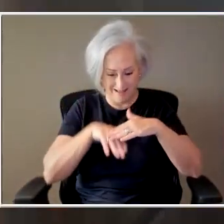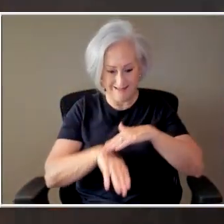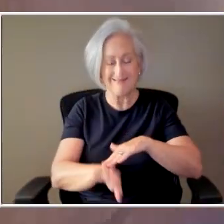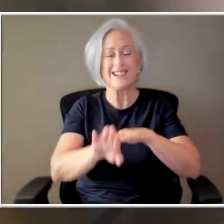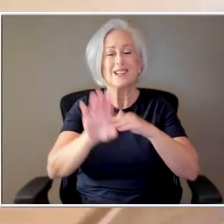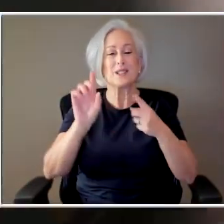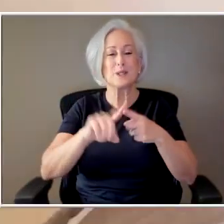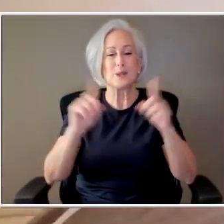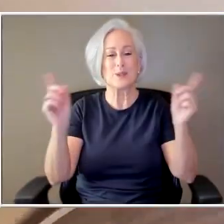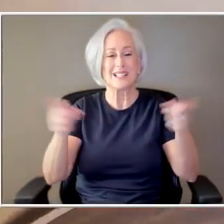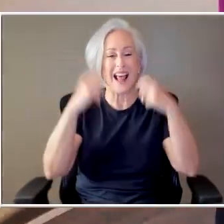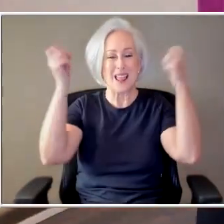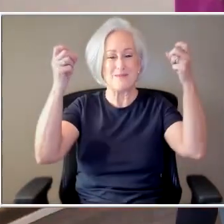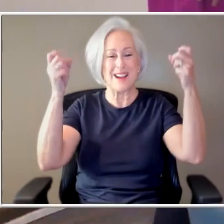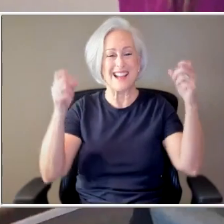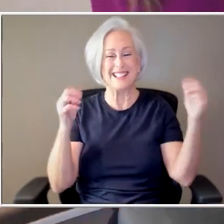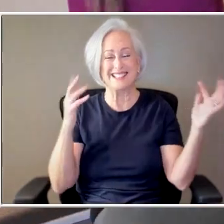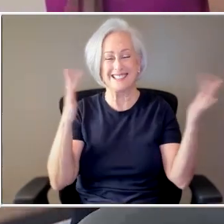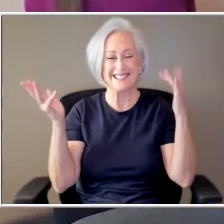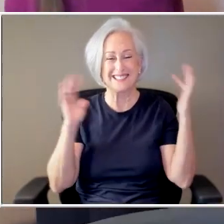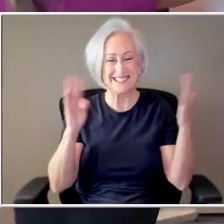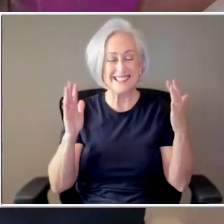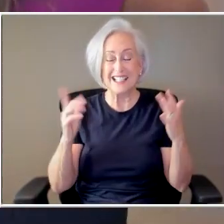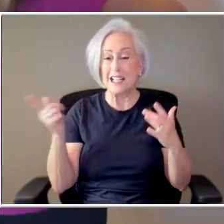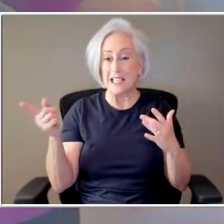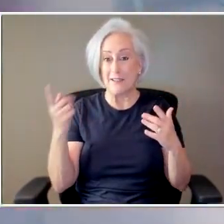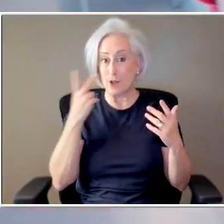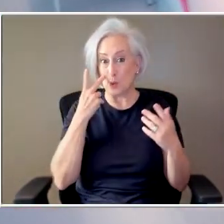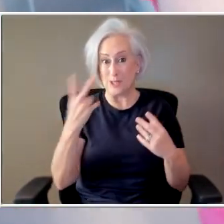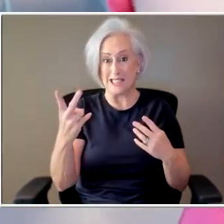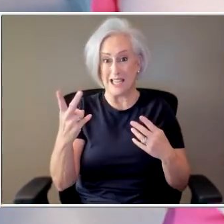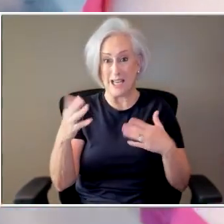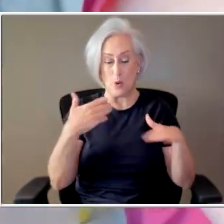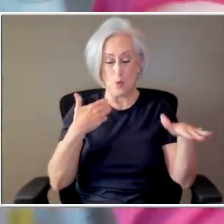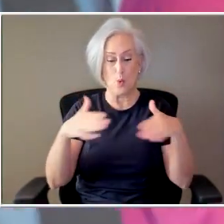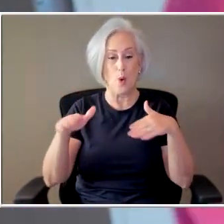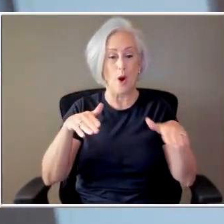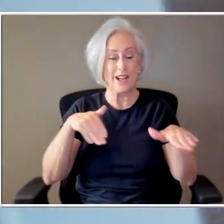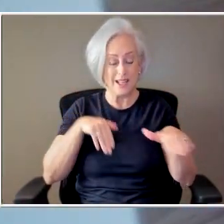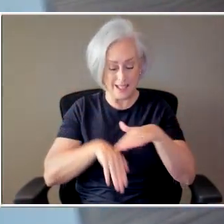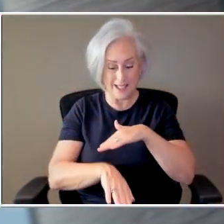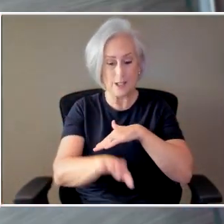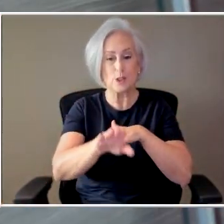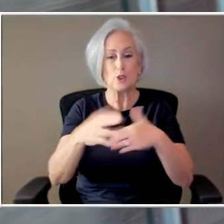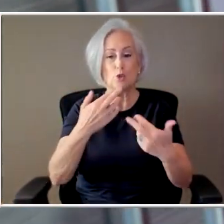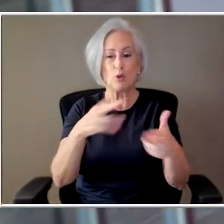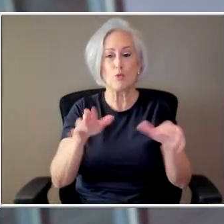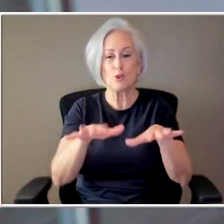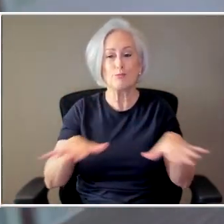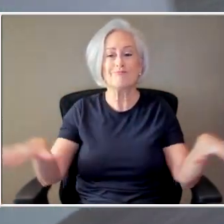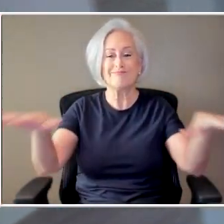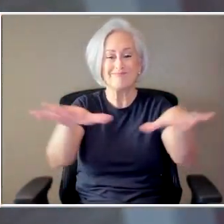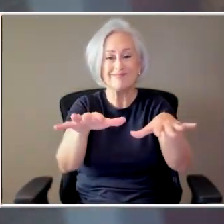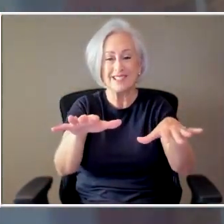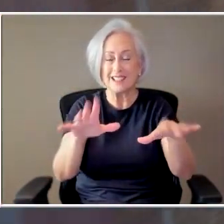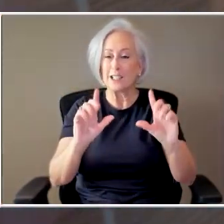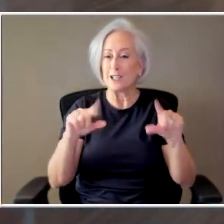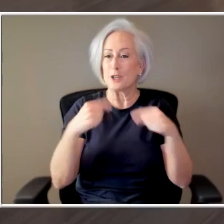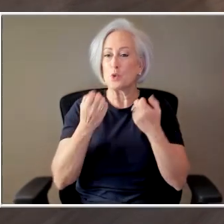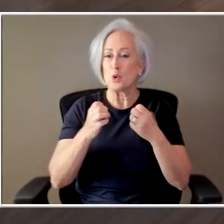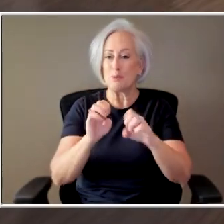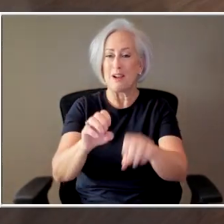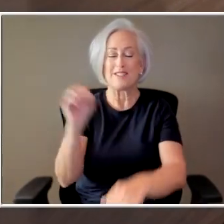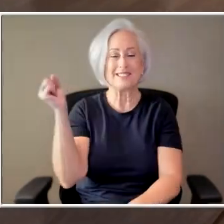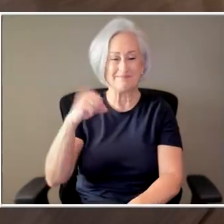so now we're on a little bit of a walk. If you guys can see us, we're going into this room, and this was very much a group effort for everyone. Yes, we had